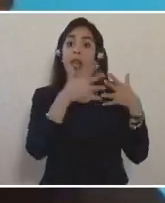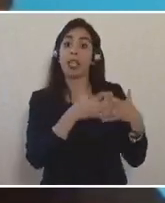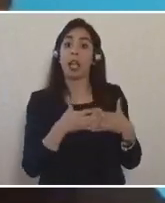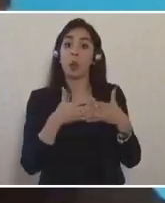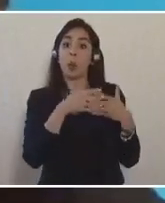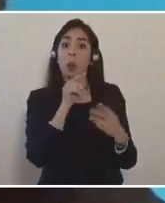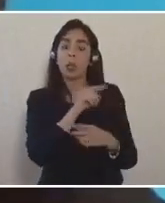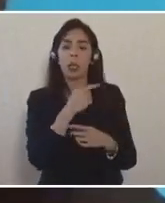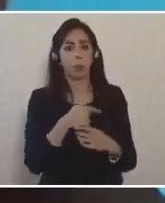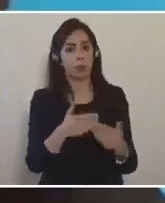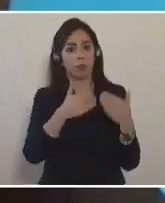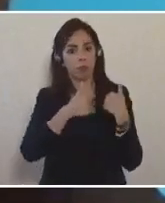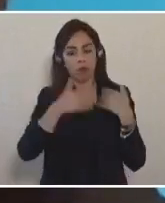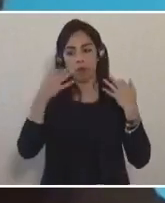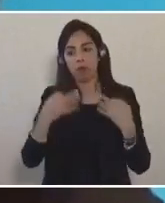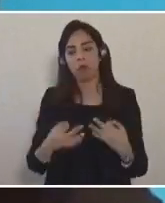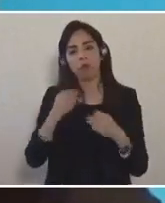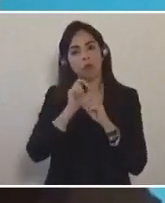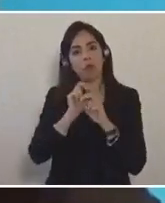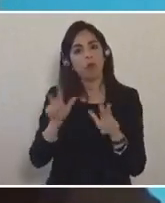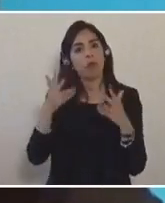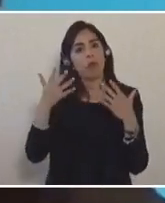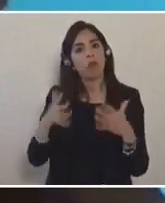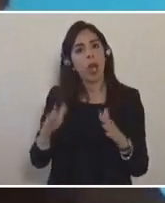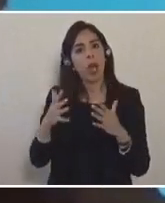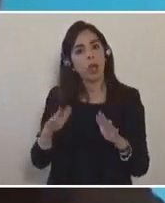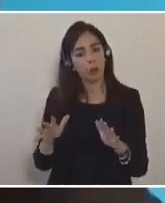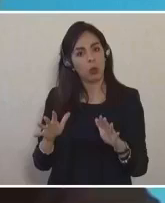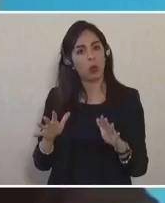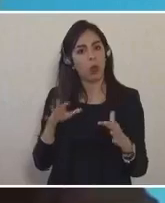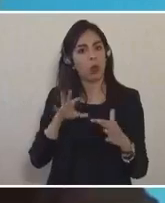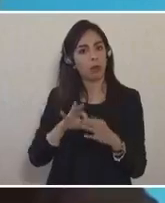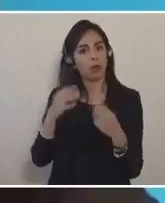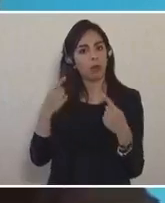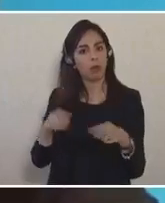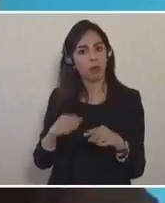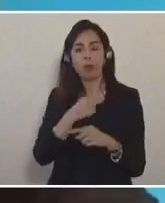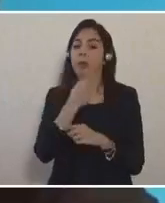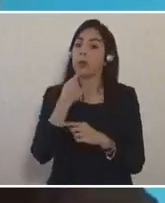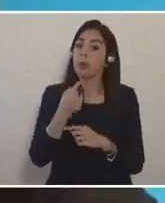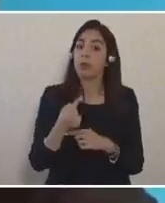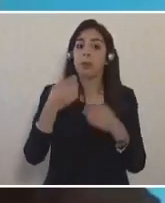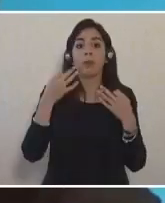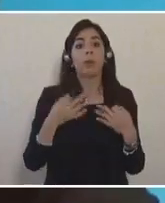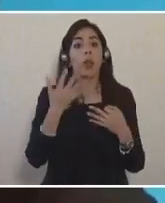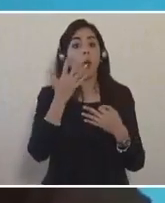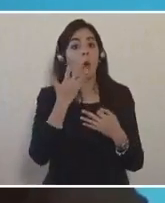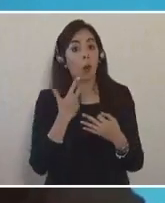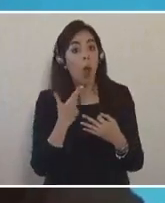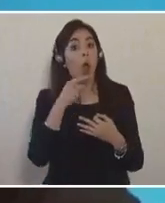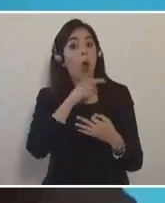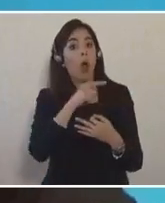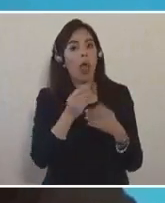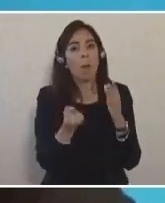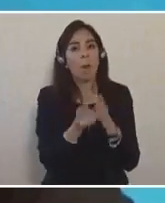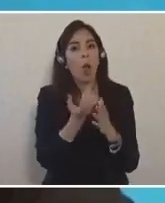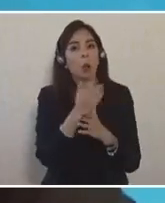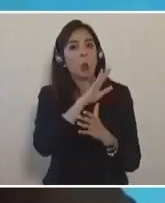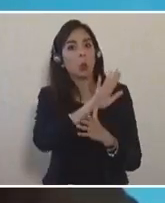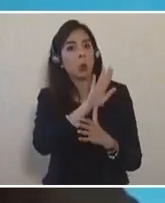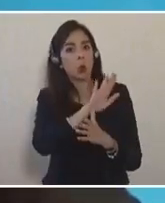supply chains? What do you expect them to do? And as a follow-up, how much of a problem